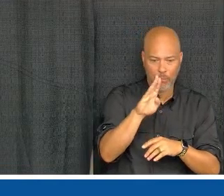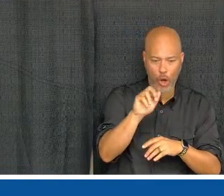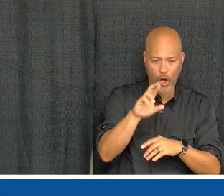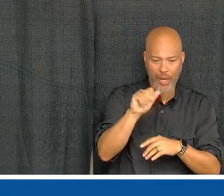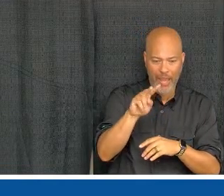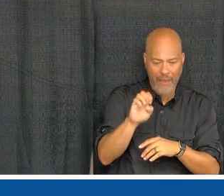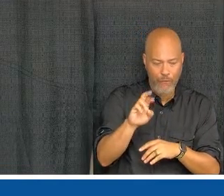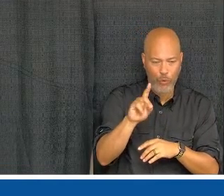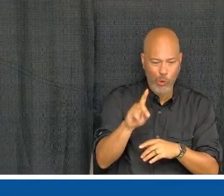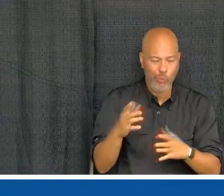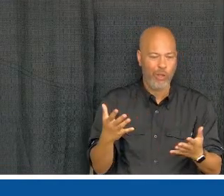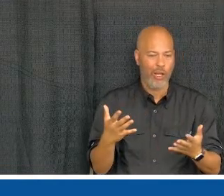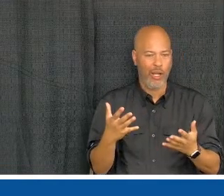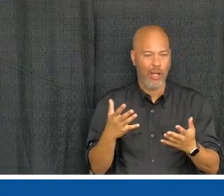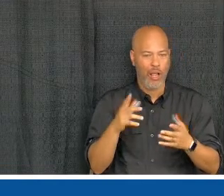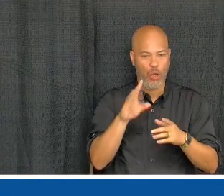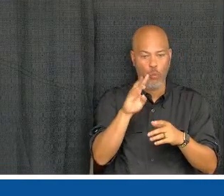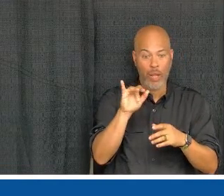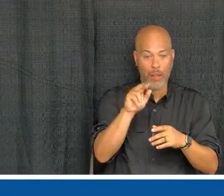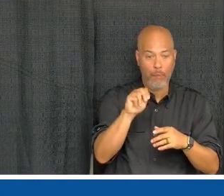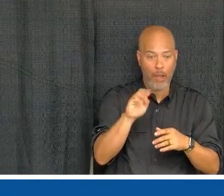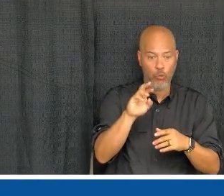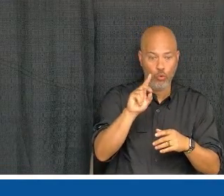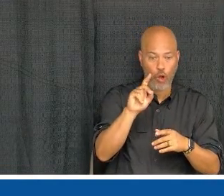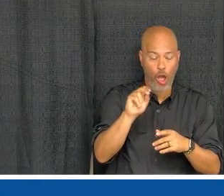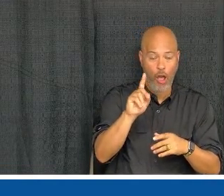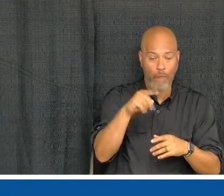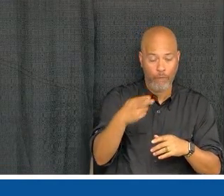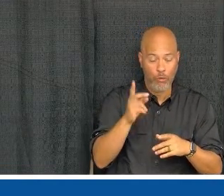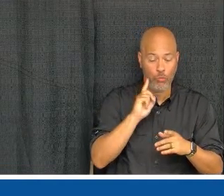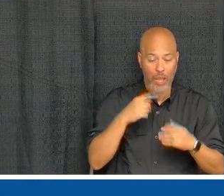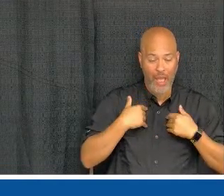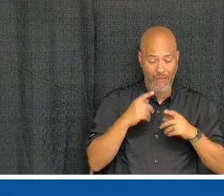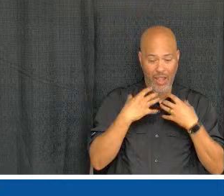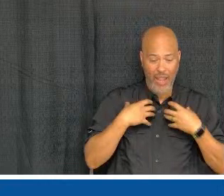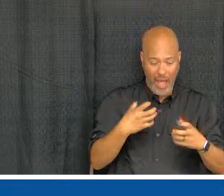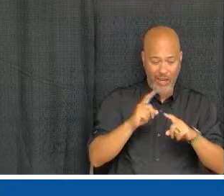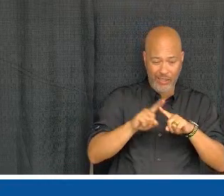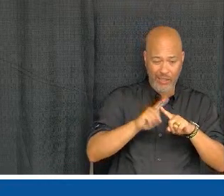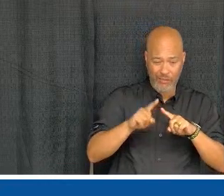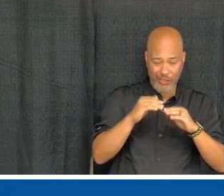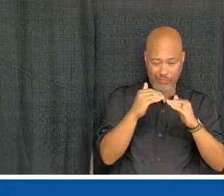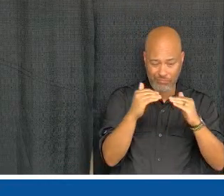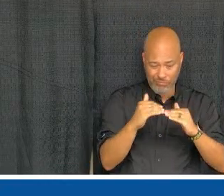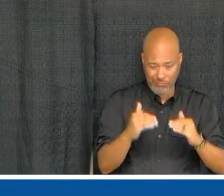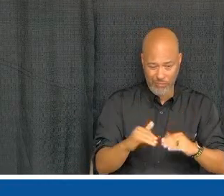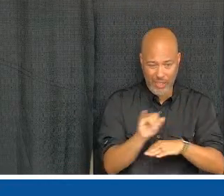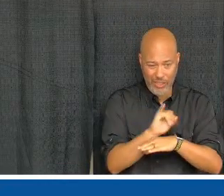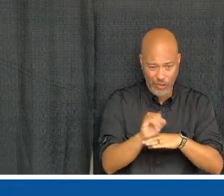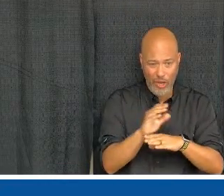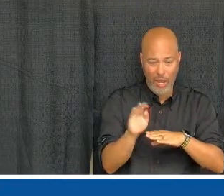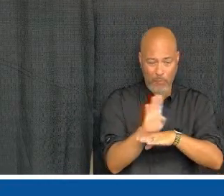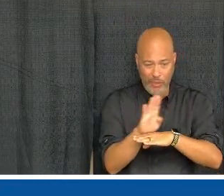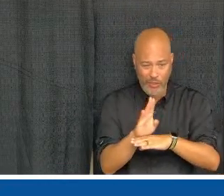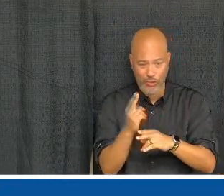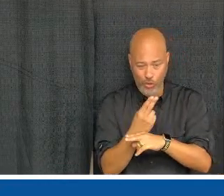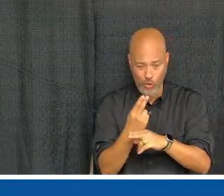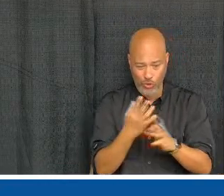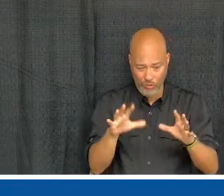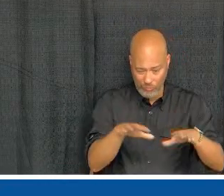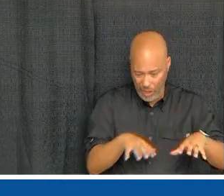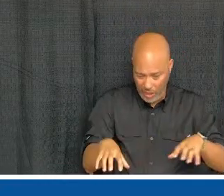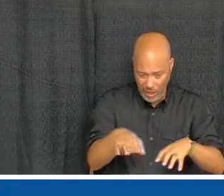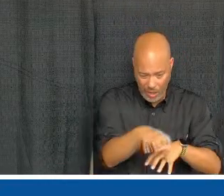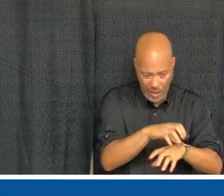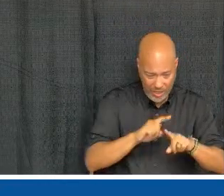off of Wilmer Rudolph, where you have a lot of different levels of industrial and commercial users all around each